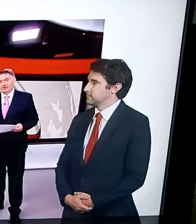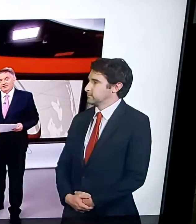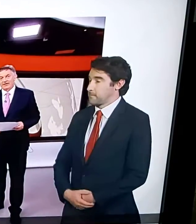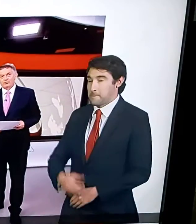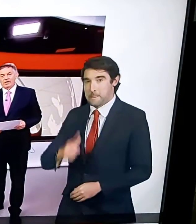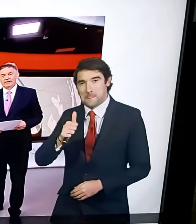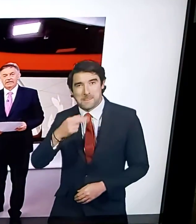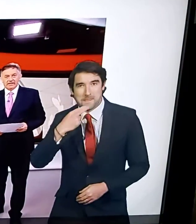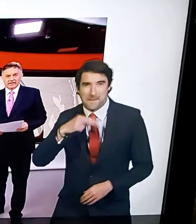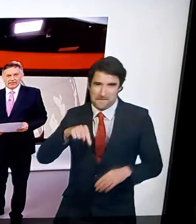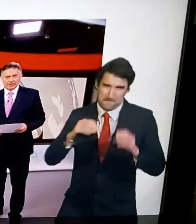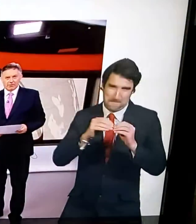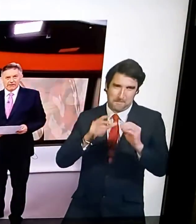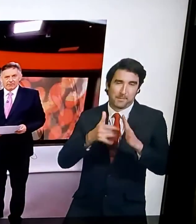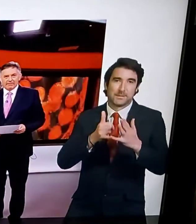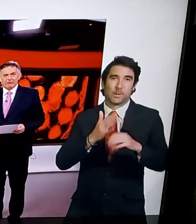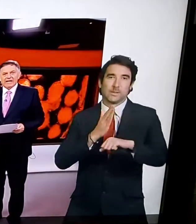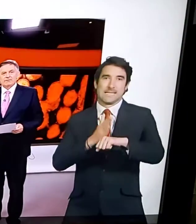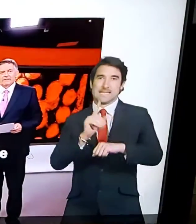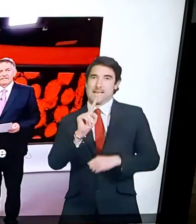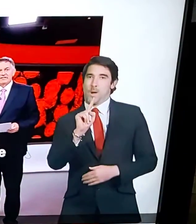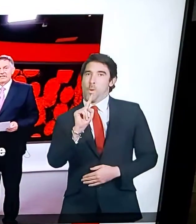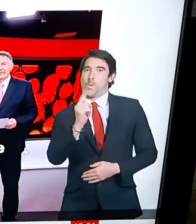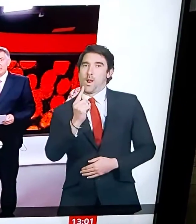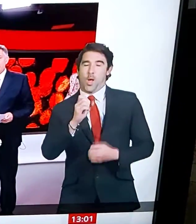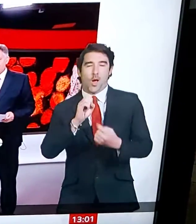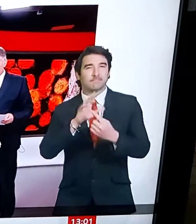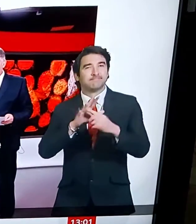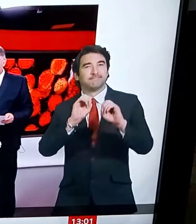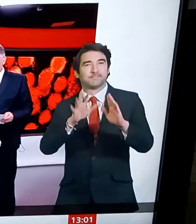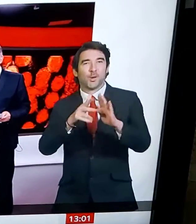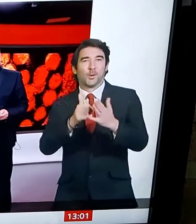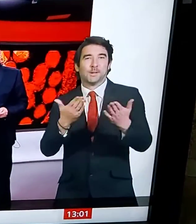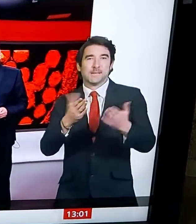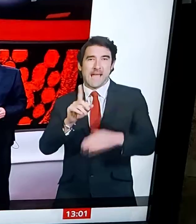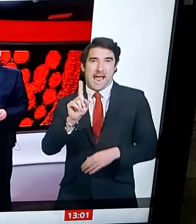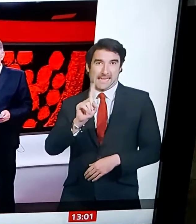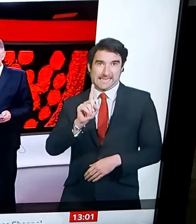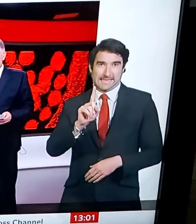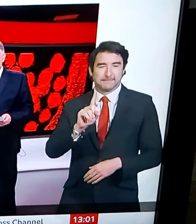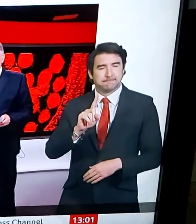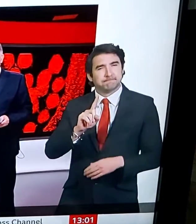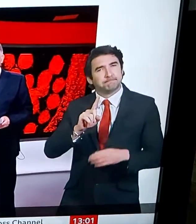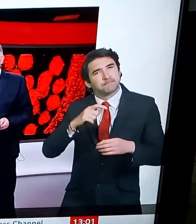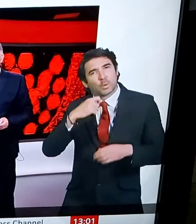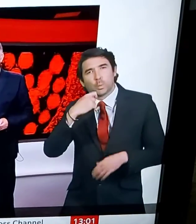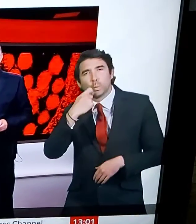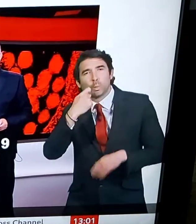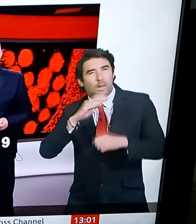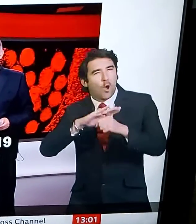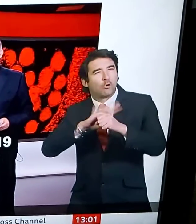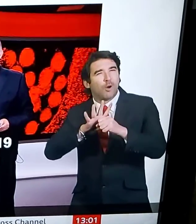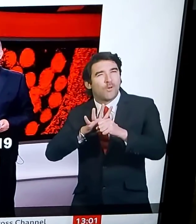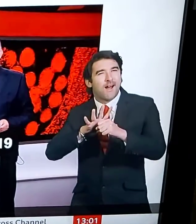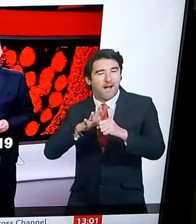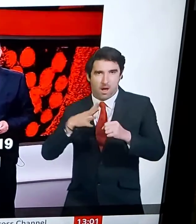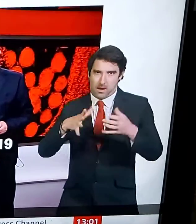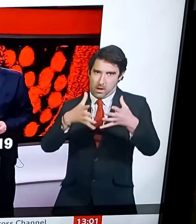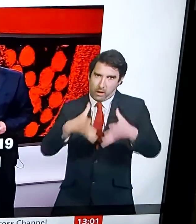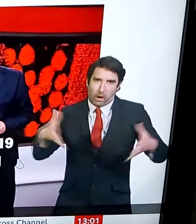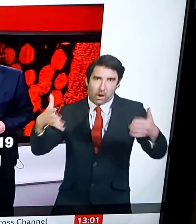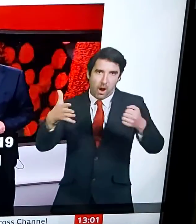To the BBC News at 1. The number of people being randomly tested in the community for COVID-19 is to be increased in England from